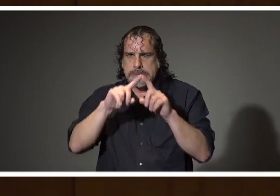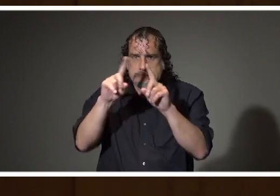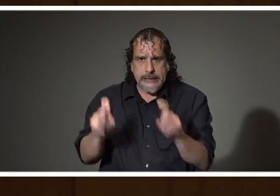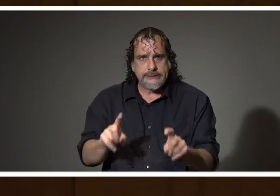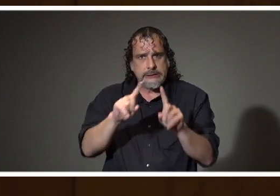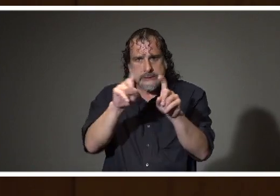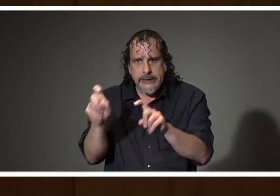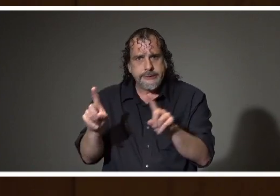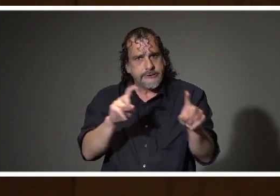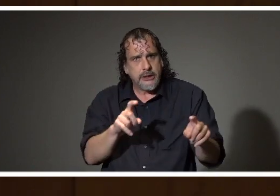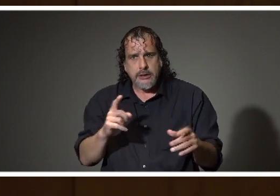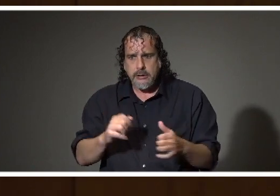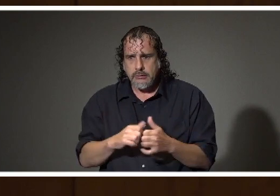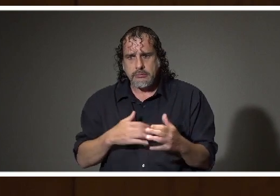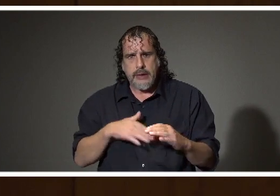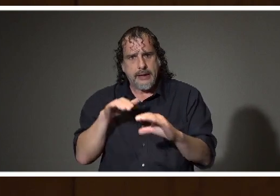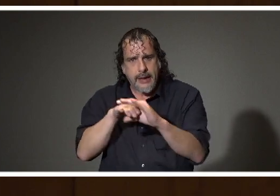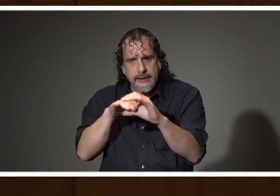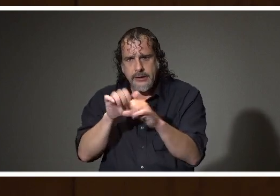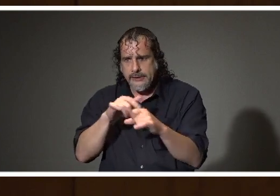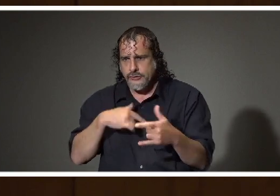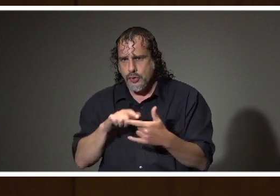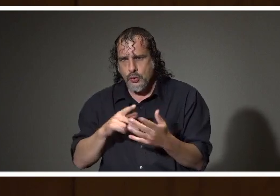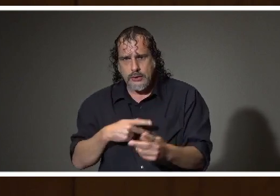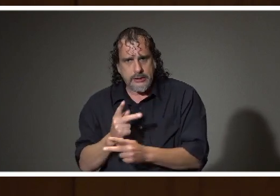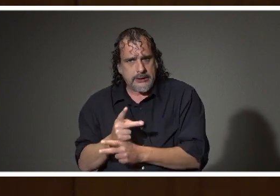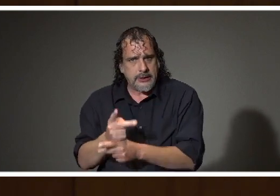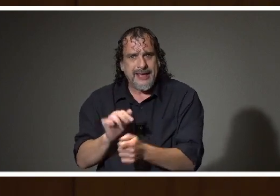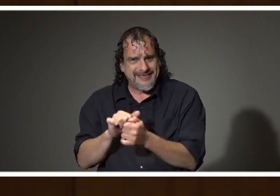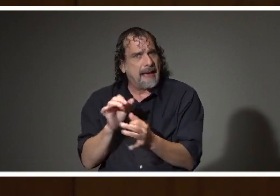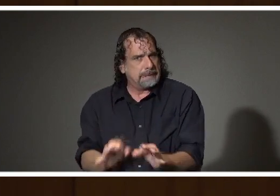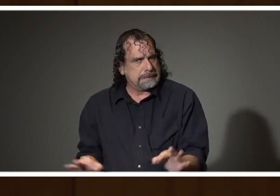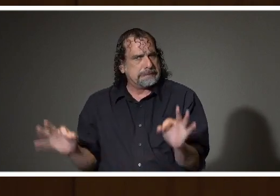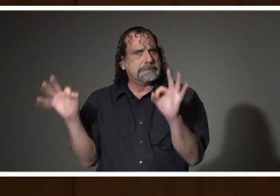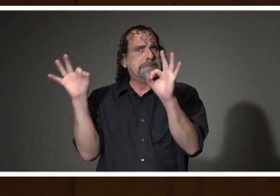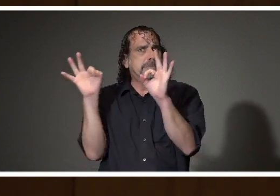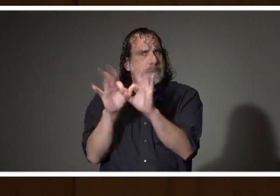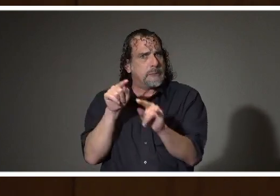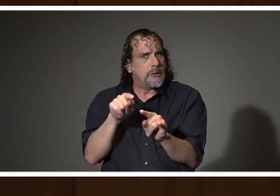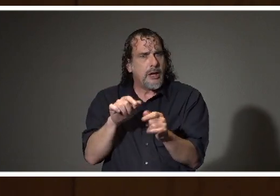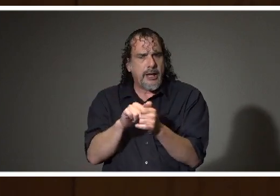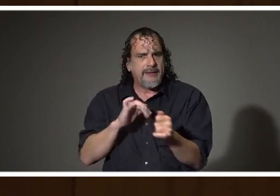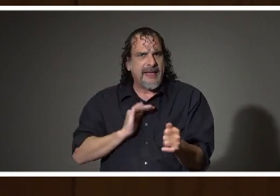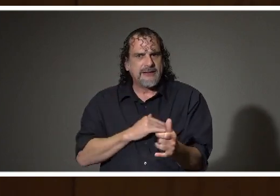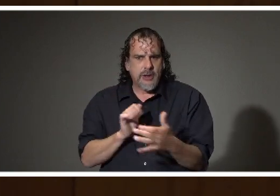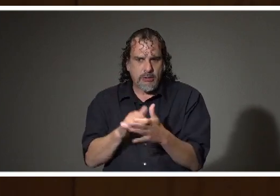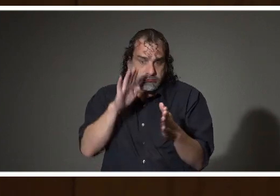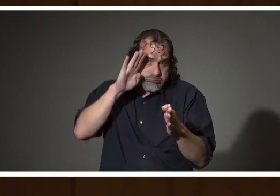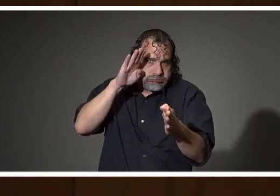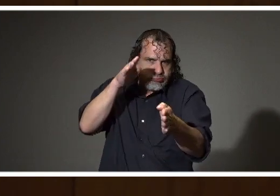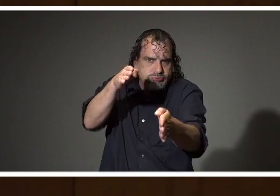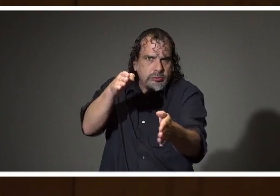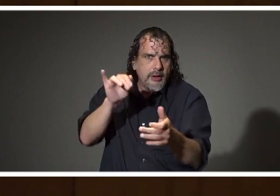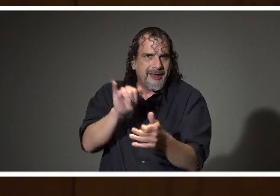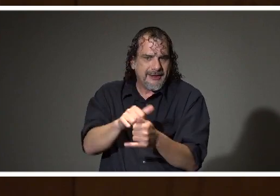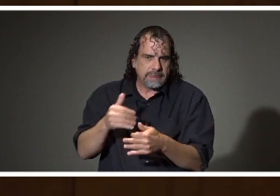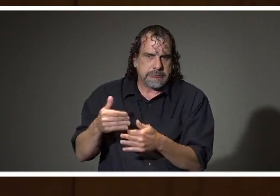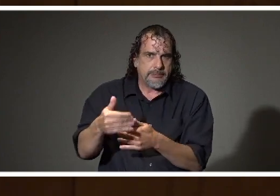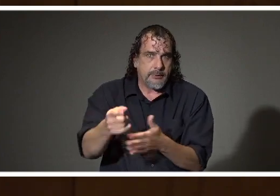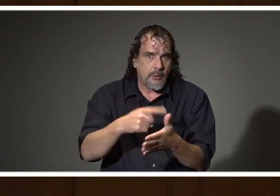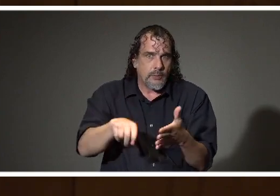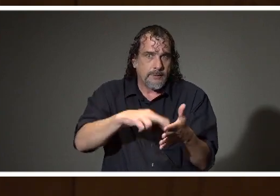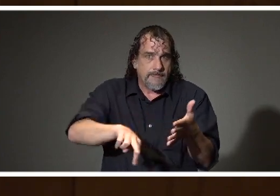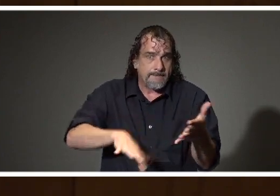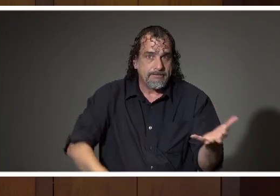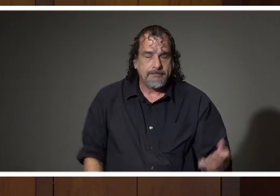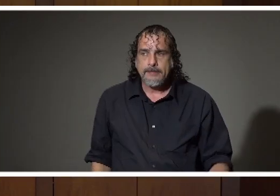messaging, access to care. We know how important that is, and that's going to be a major focus of our effort as we go forward over the ensuing weeks. Thank you.